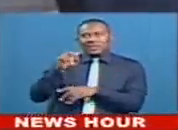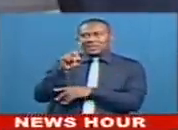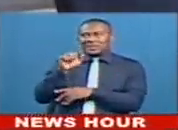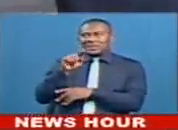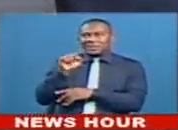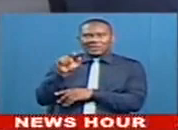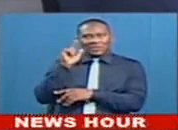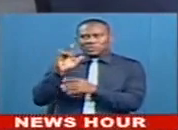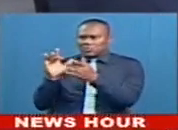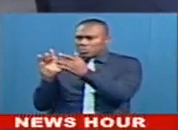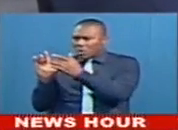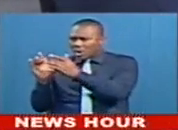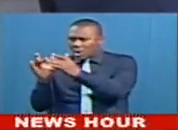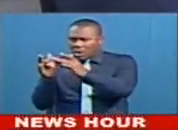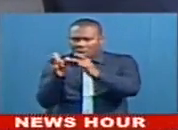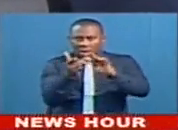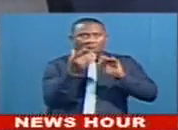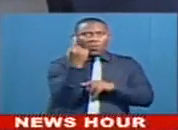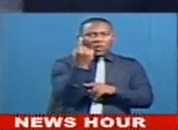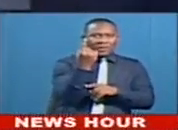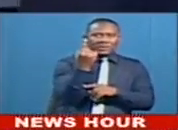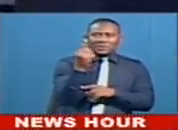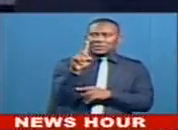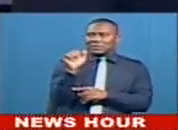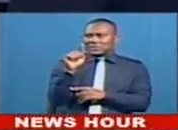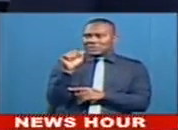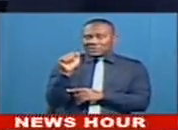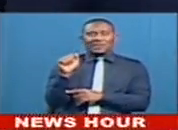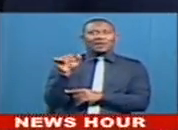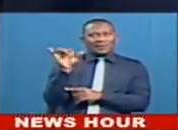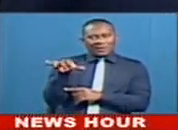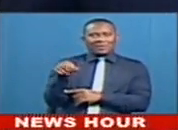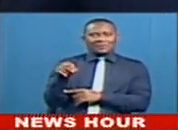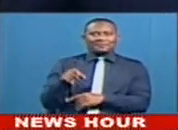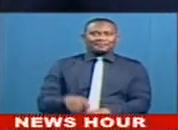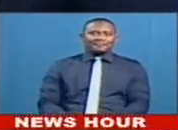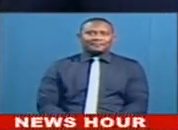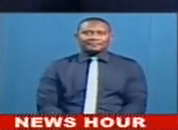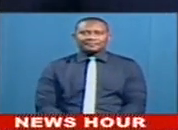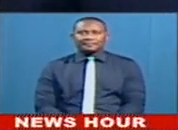synchronize and use one database owned by Ghana Post.